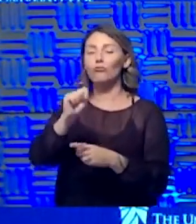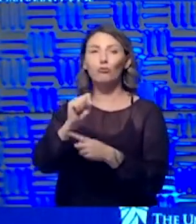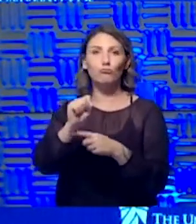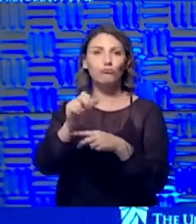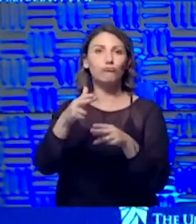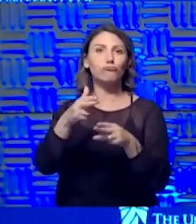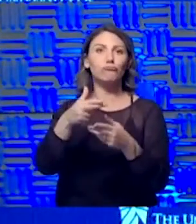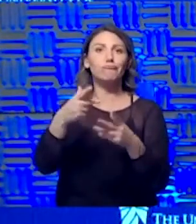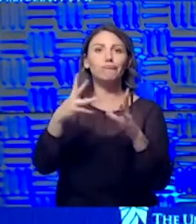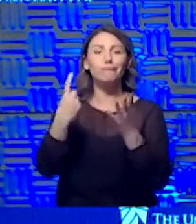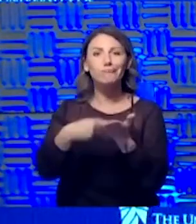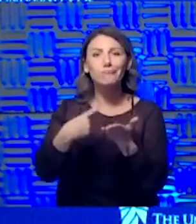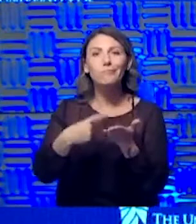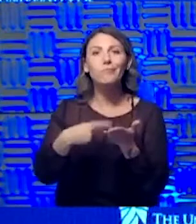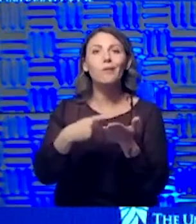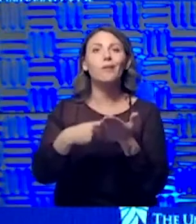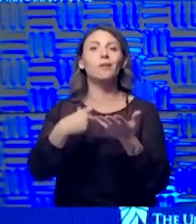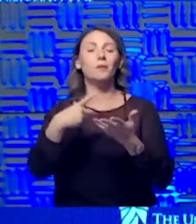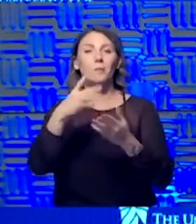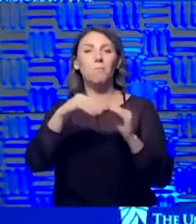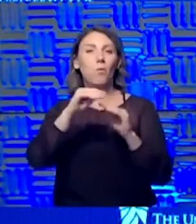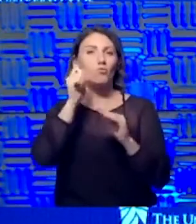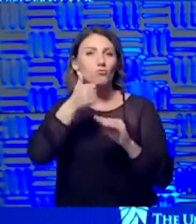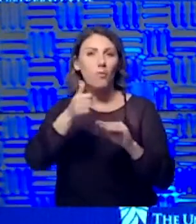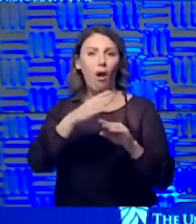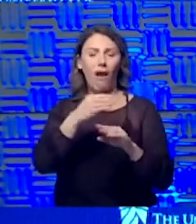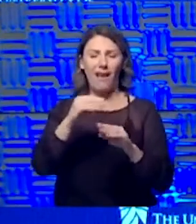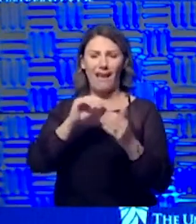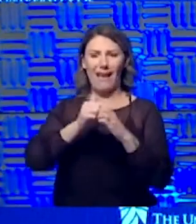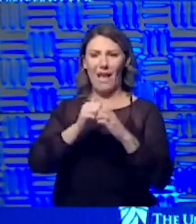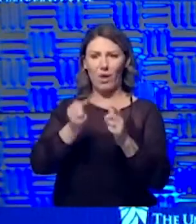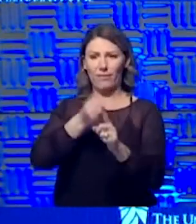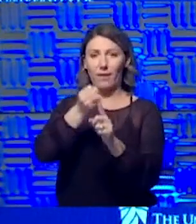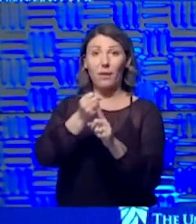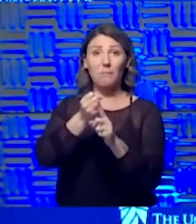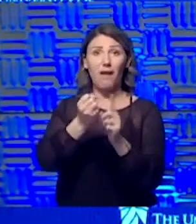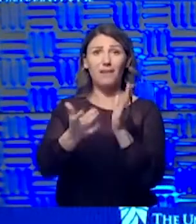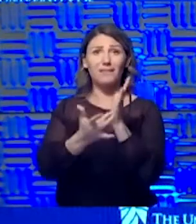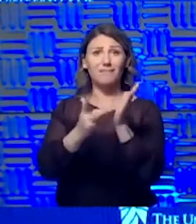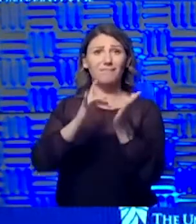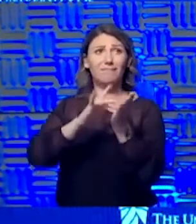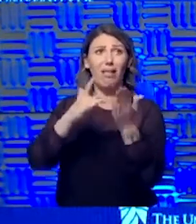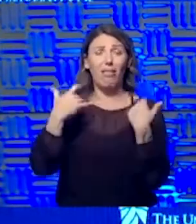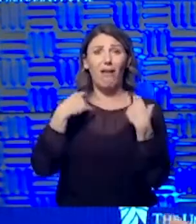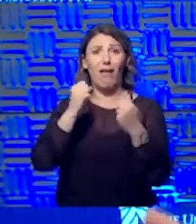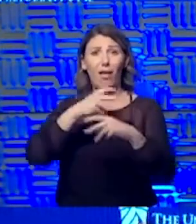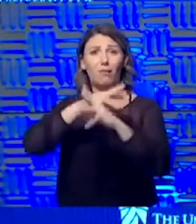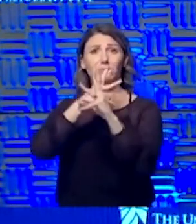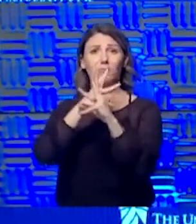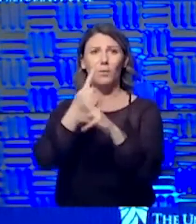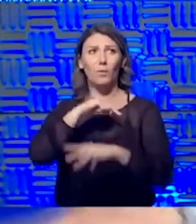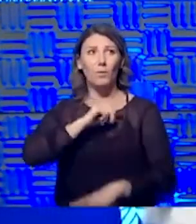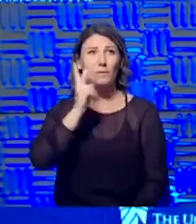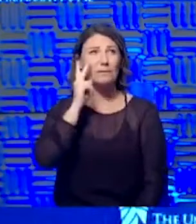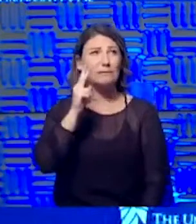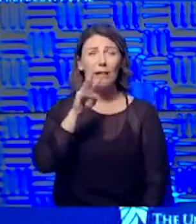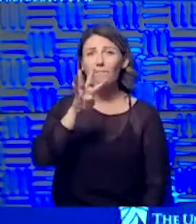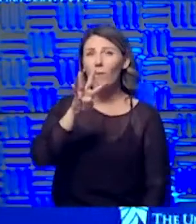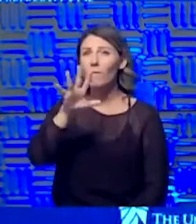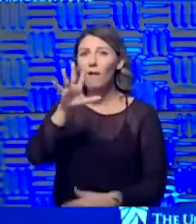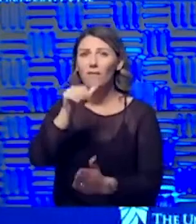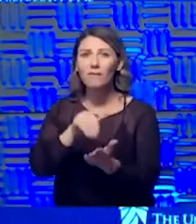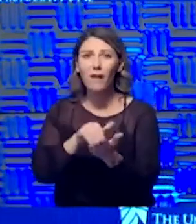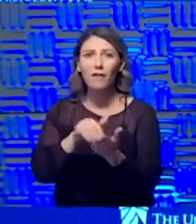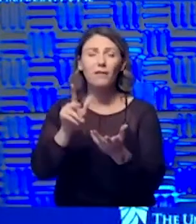sure patients get in to see their physicians and the impact of telehealth. I think we used to see 4,000 to 5,000 patients a day in all our